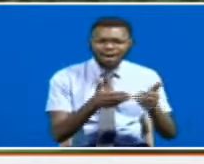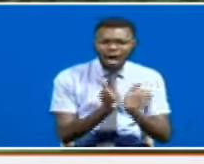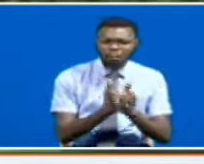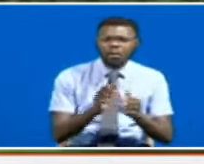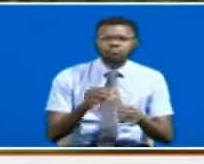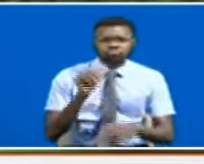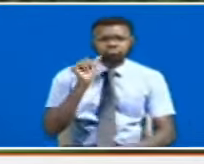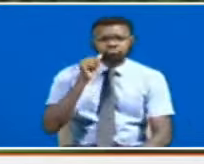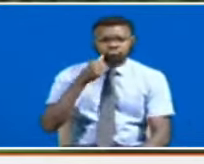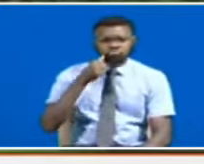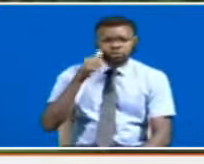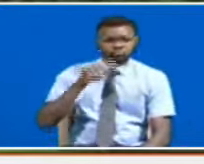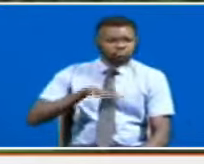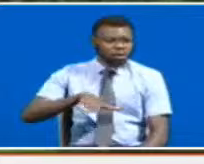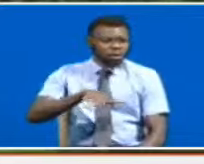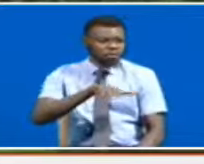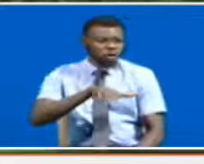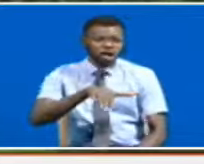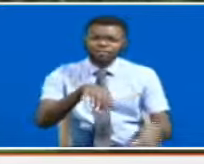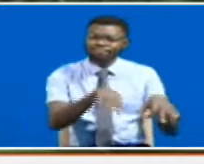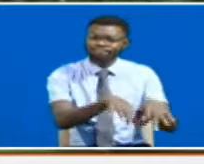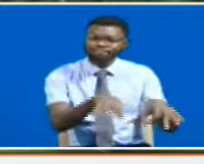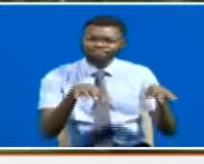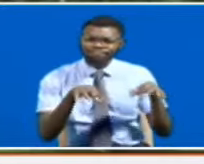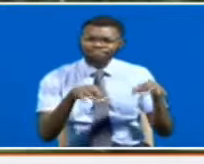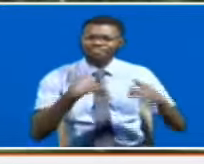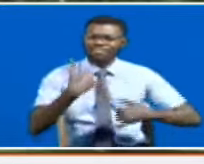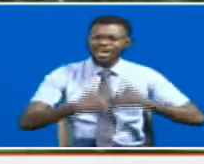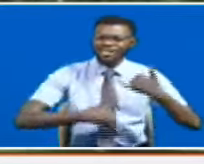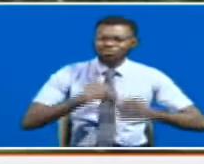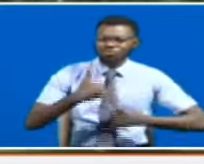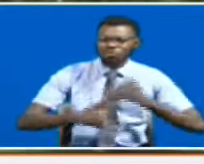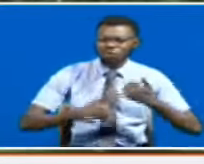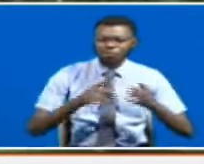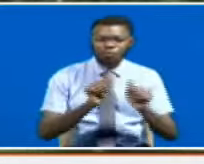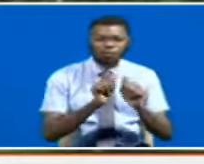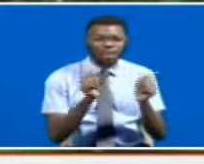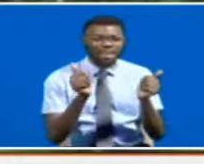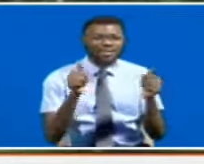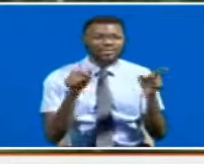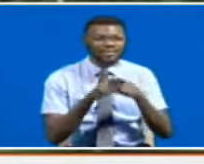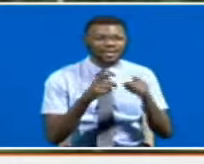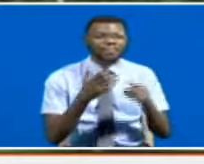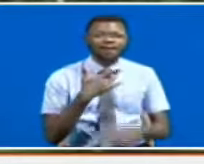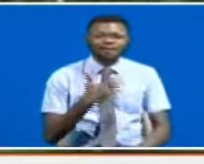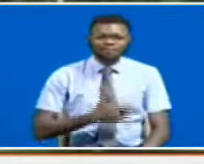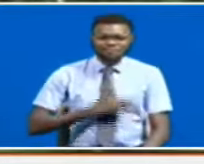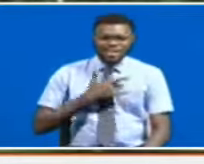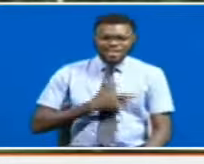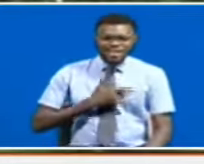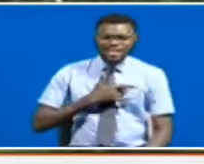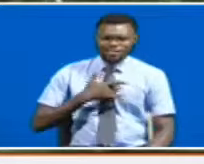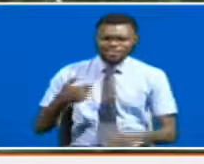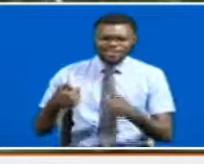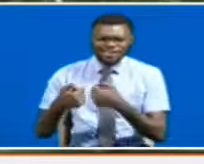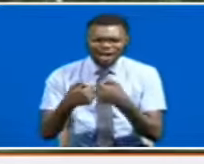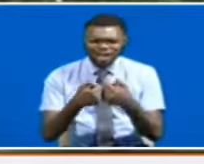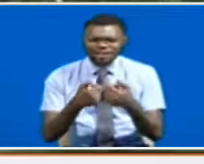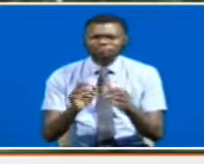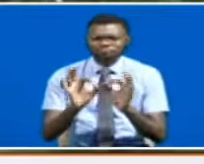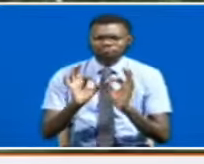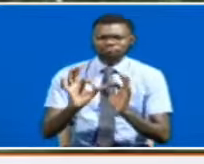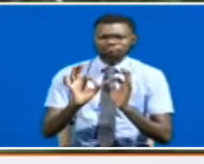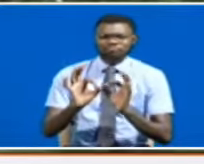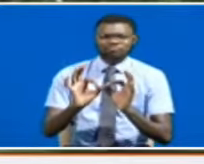course. The pros are enjoying it and at the same time getting challenged by it. And so